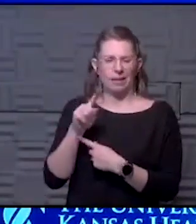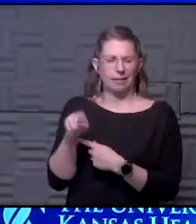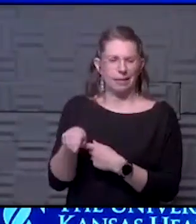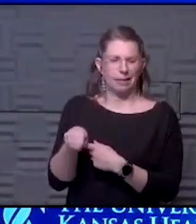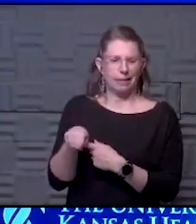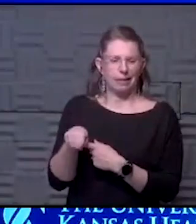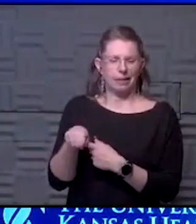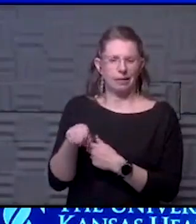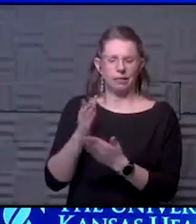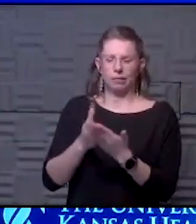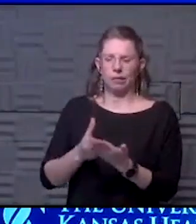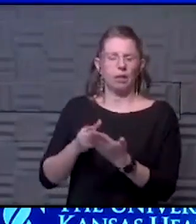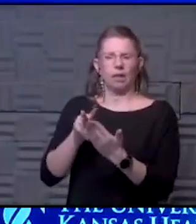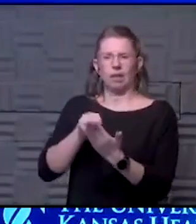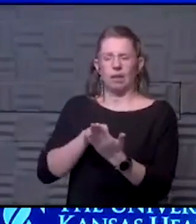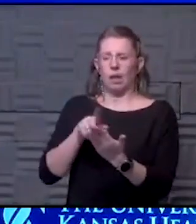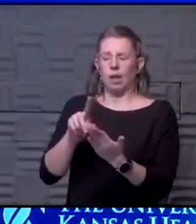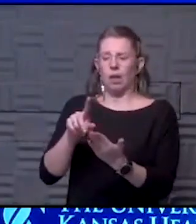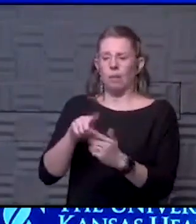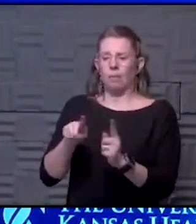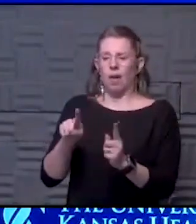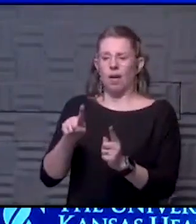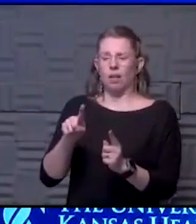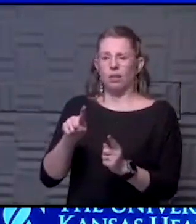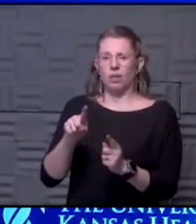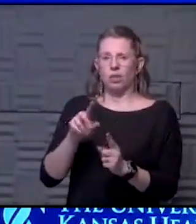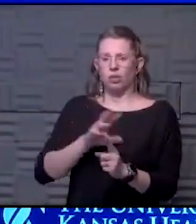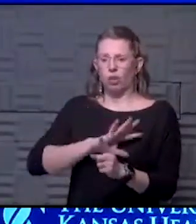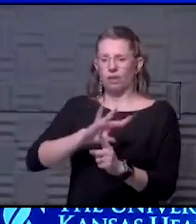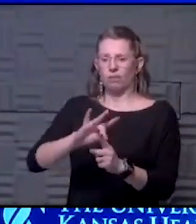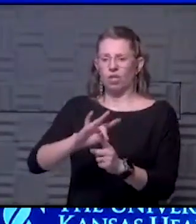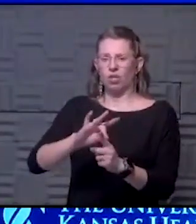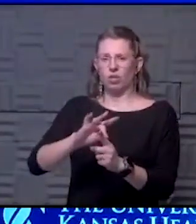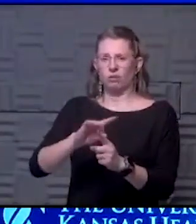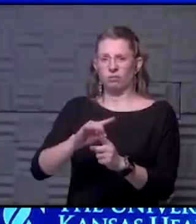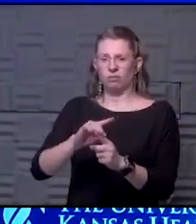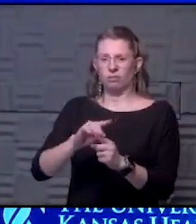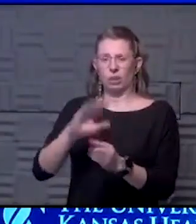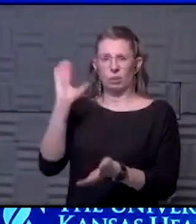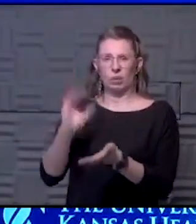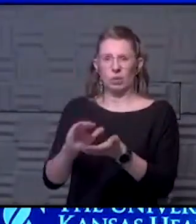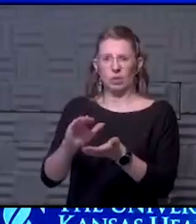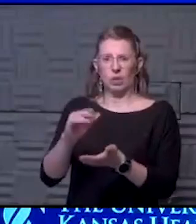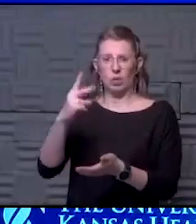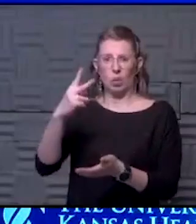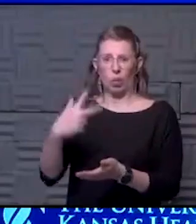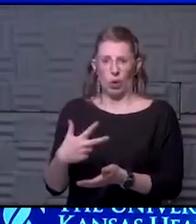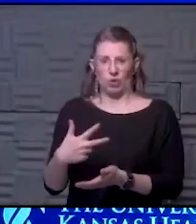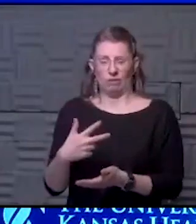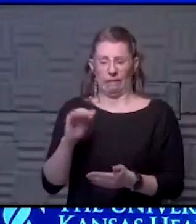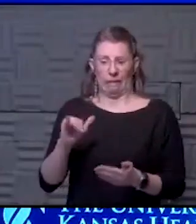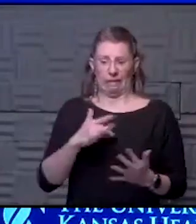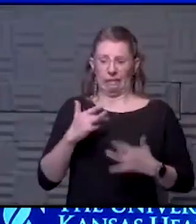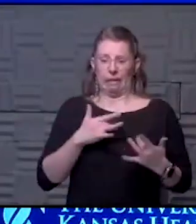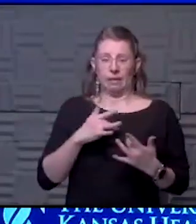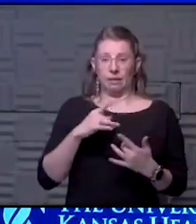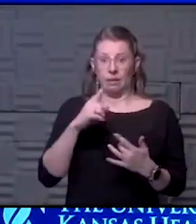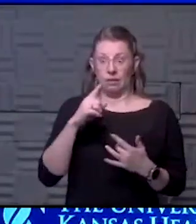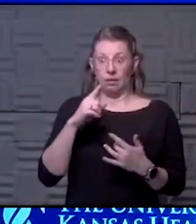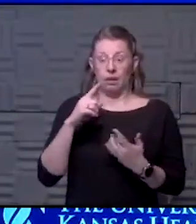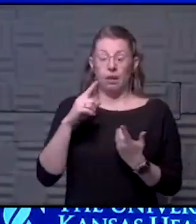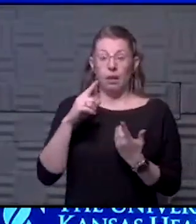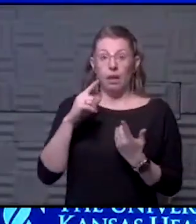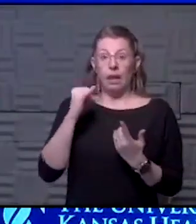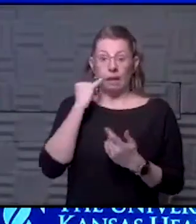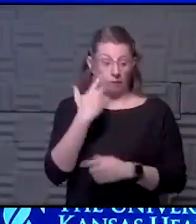that showed that it cut the rate of transmission by over 2/3, which is pretty exciting. Because if that's true, that suggests